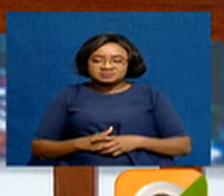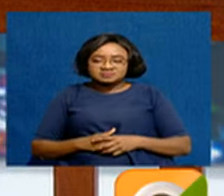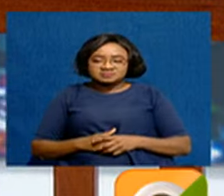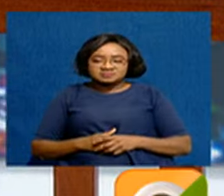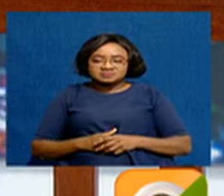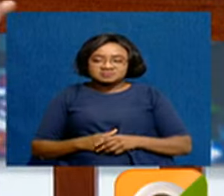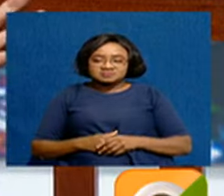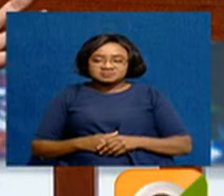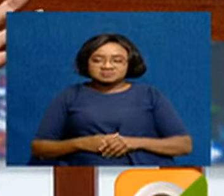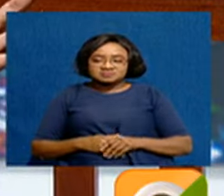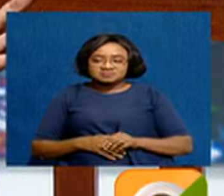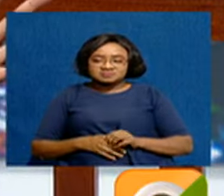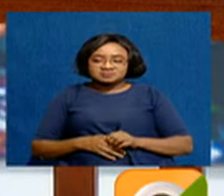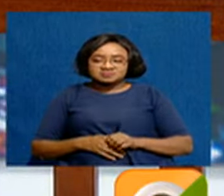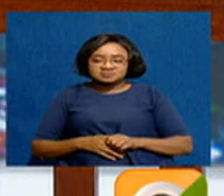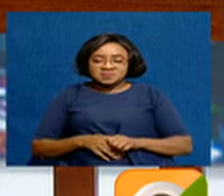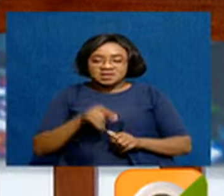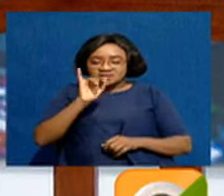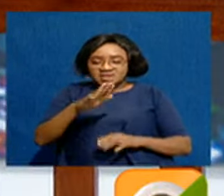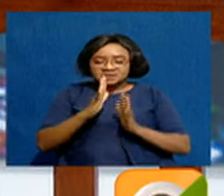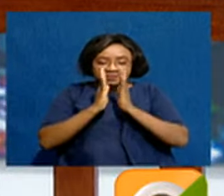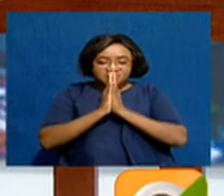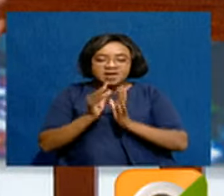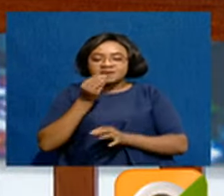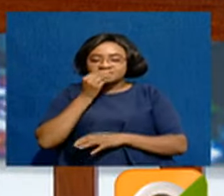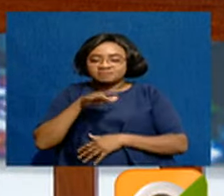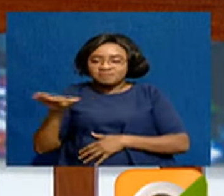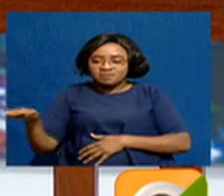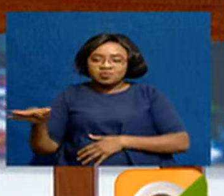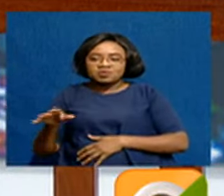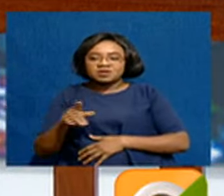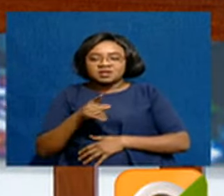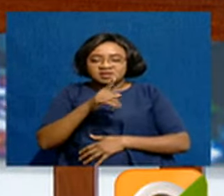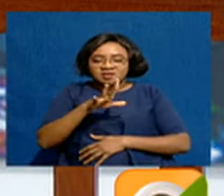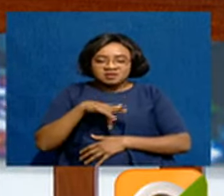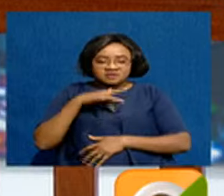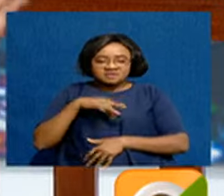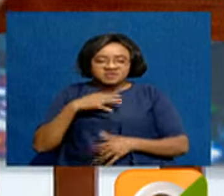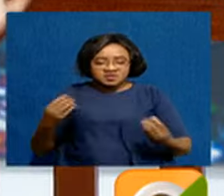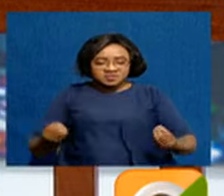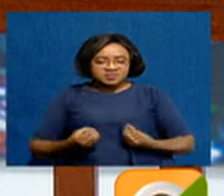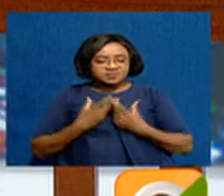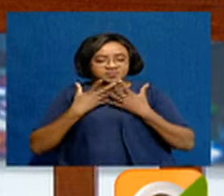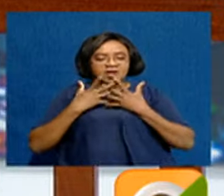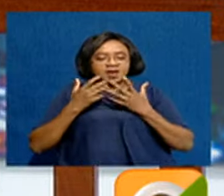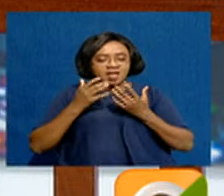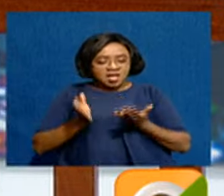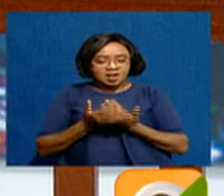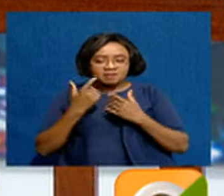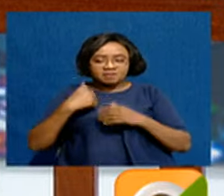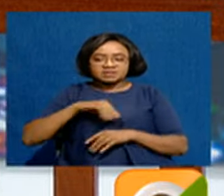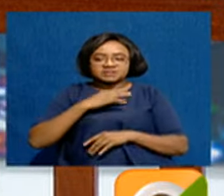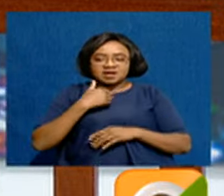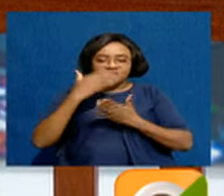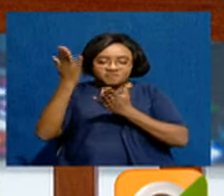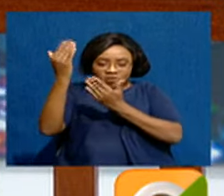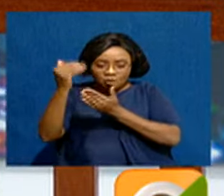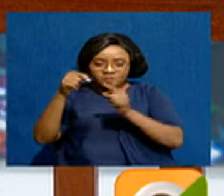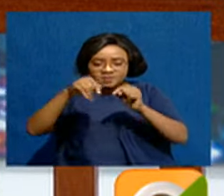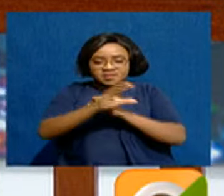Yes. Yeah, so the prayer breakfast, the theme is hope. So there's hope in the country. There's hope